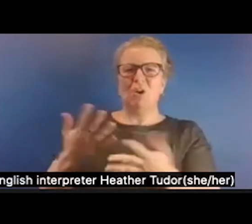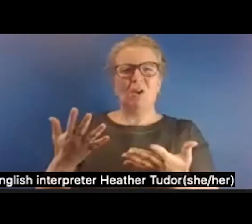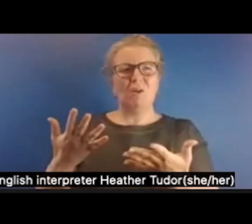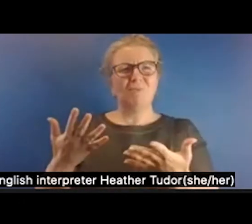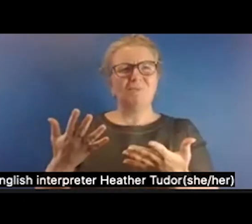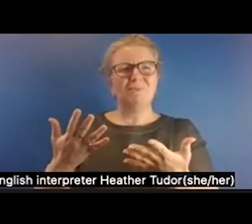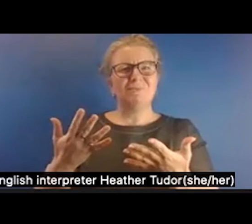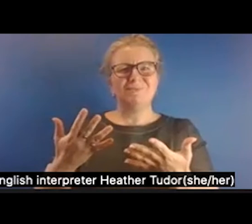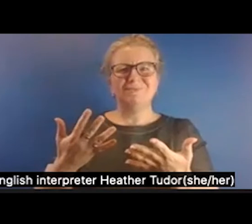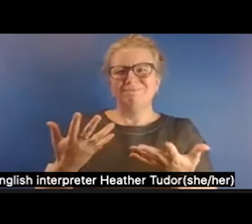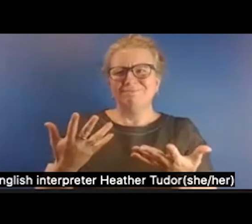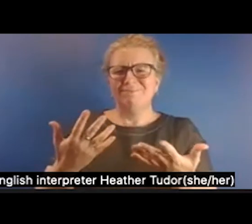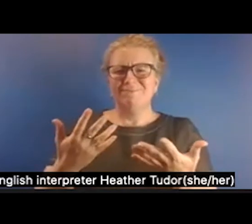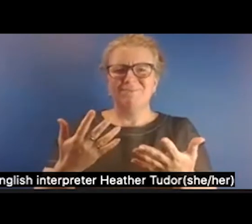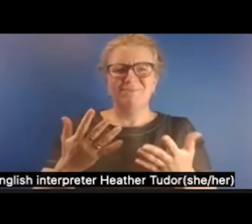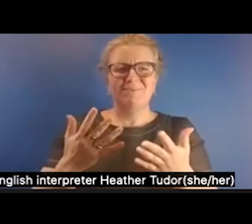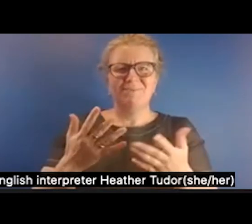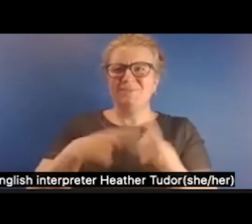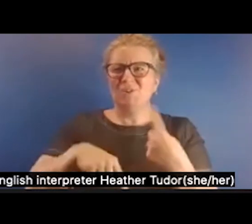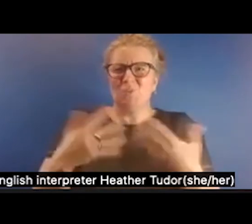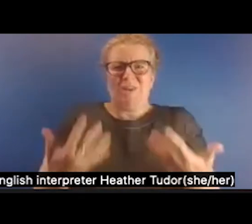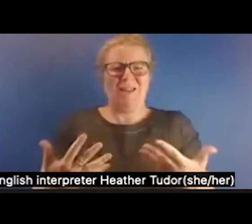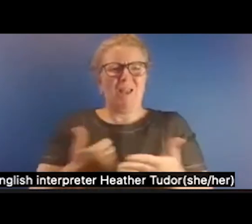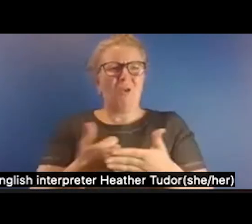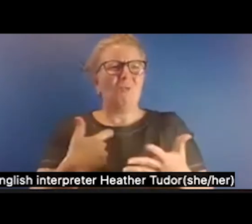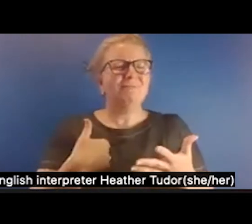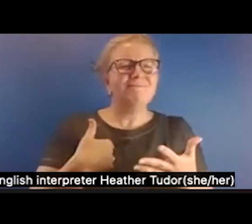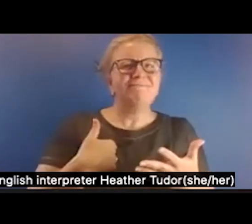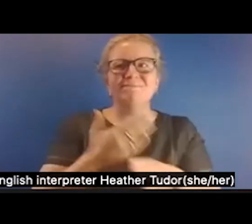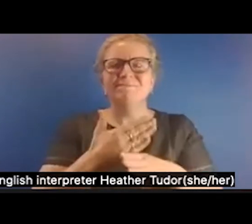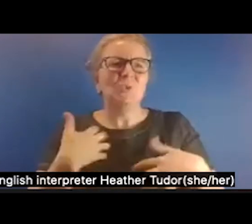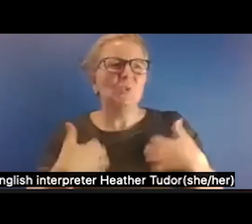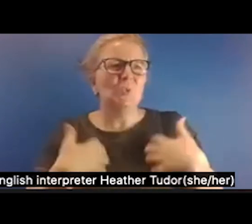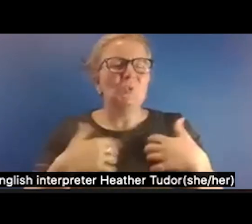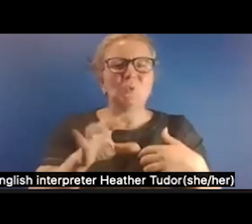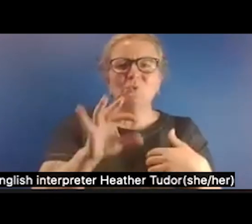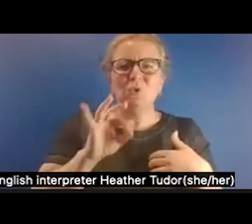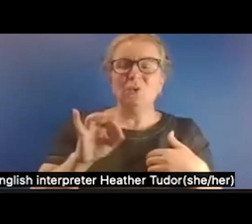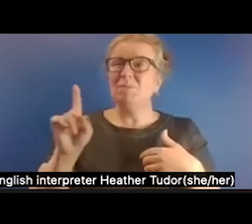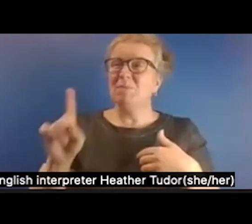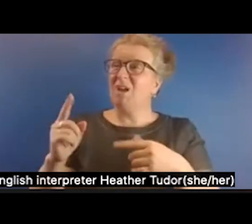based, which is there and it's still there for generations and for centuries,